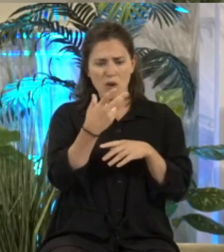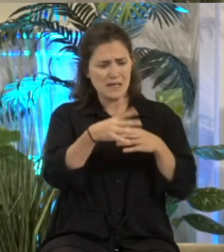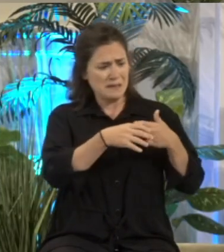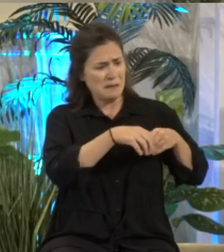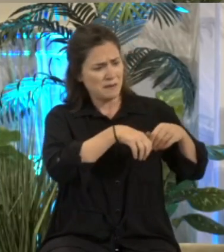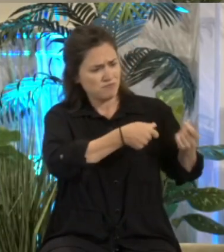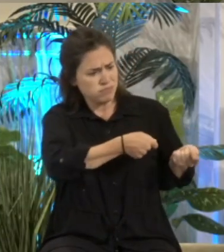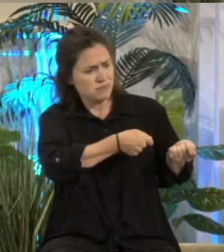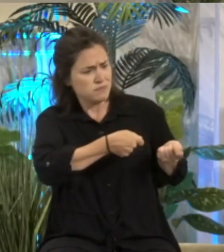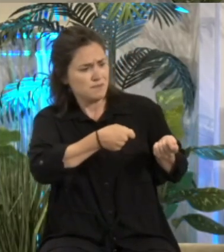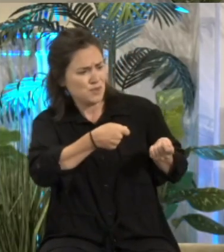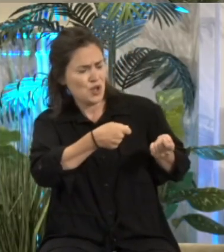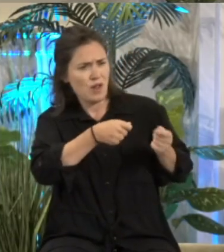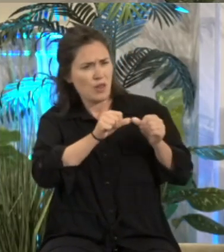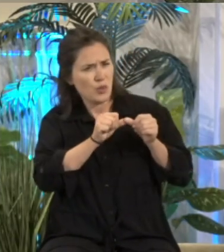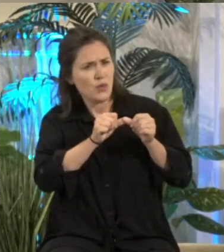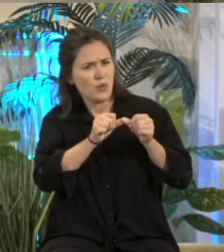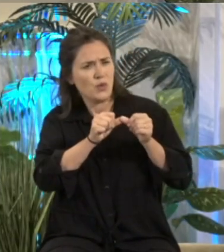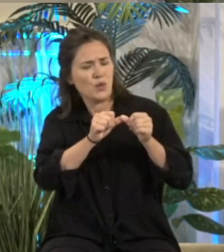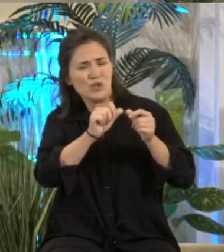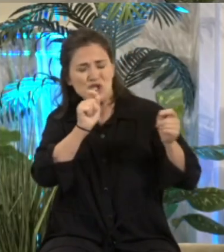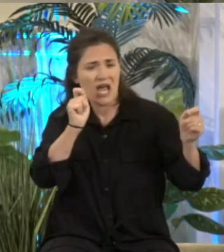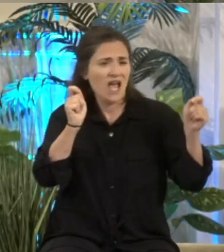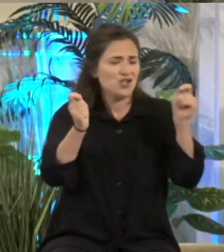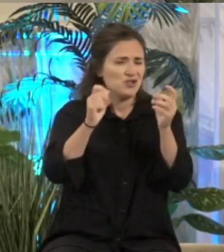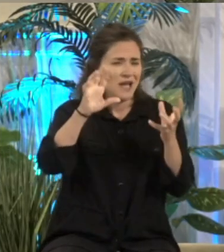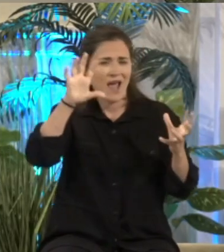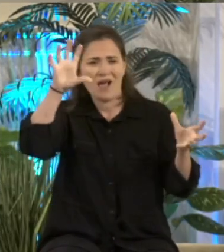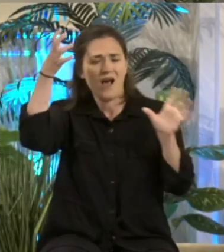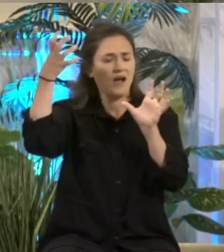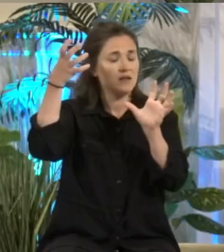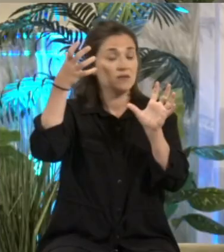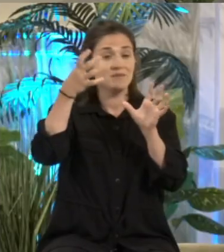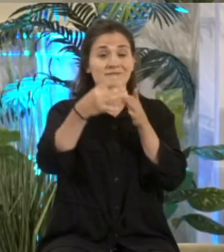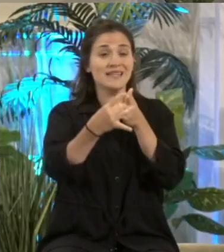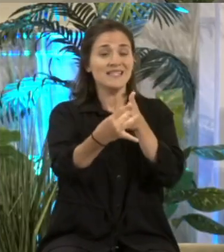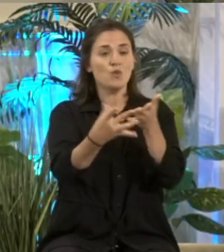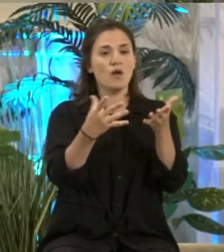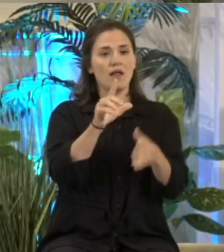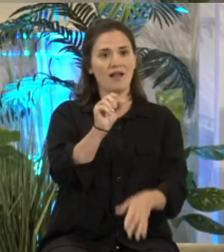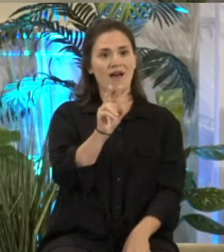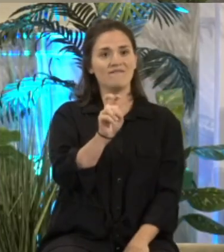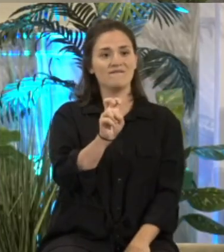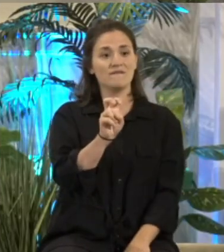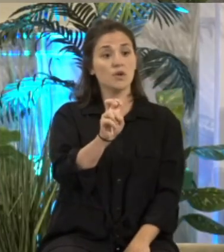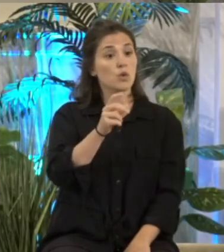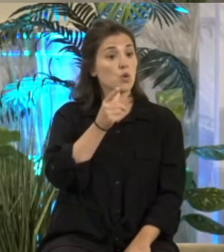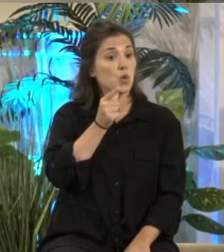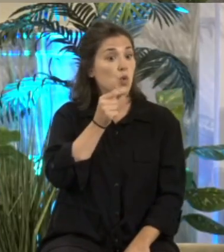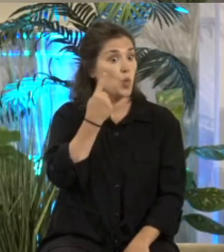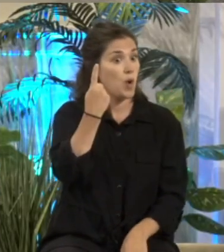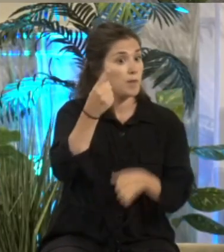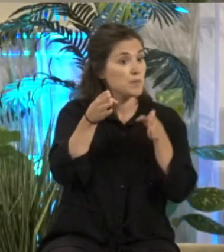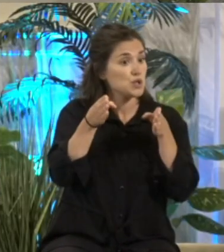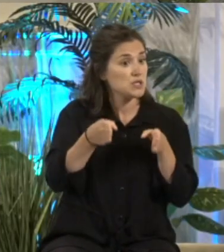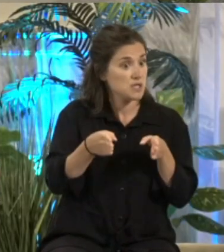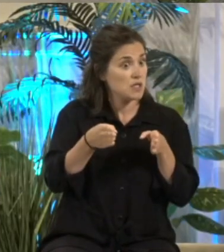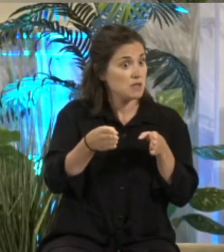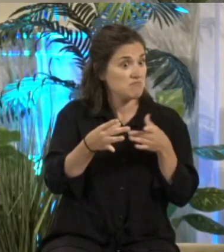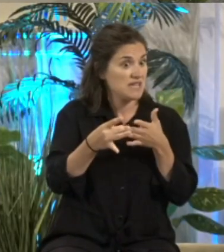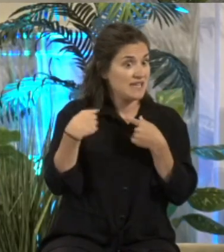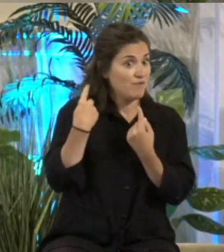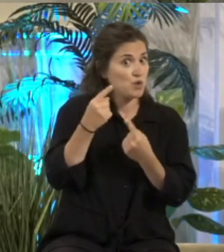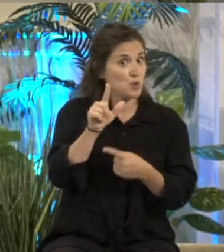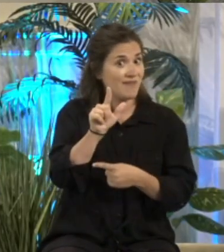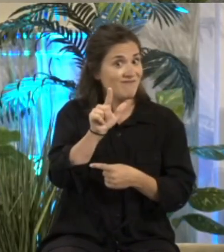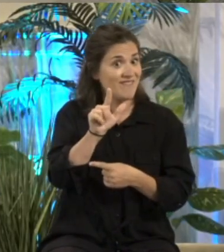chaos. So someone who I've seen lead with love over the last 25 years